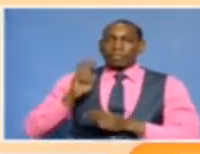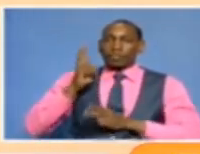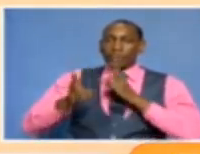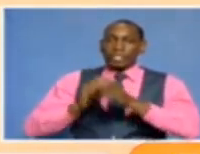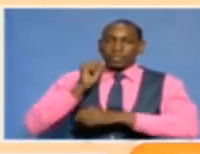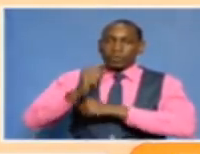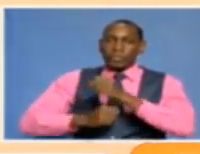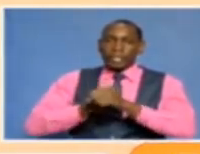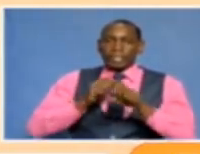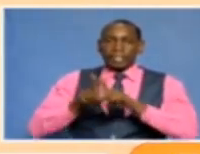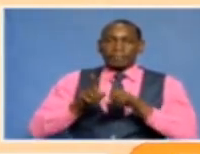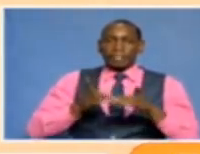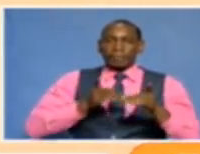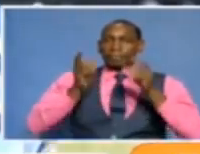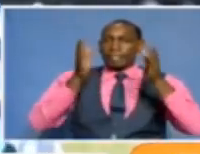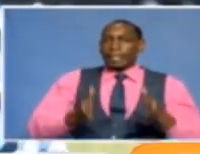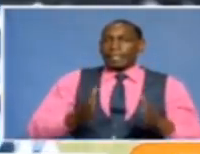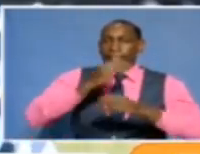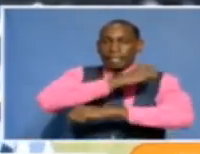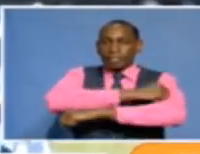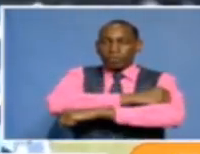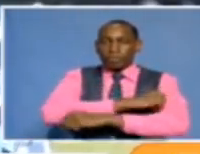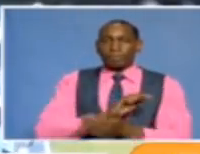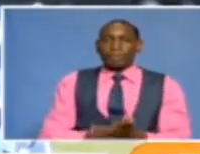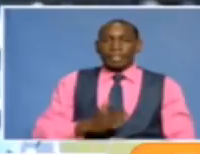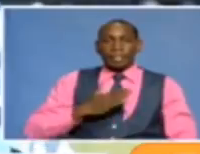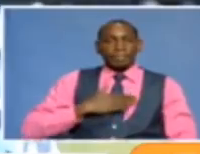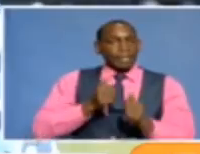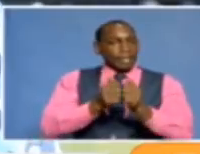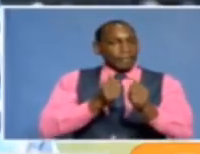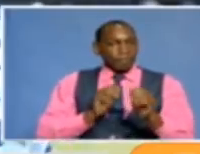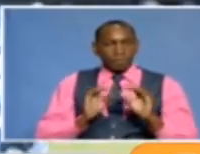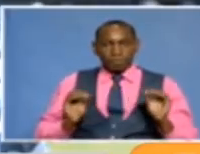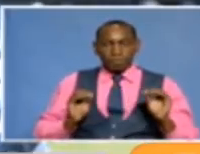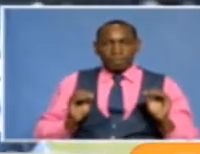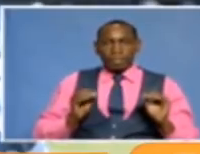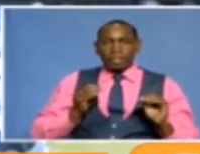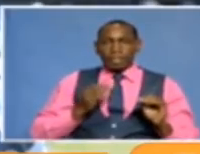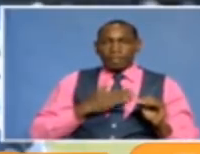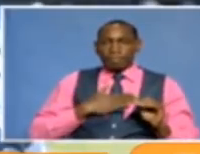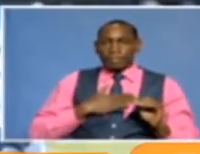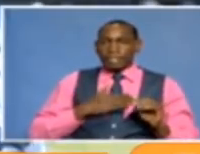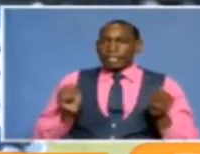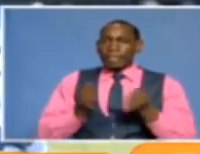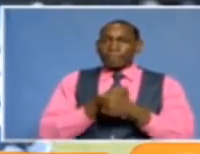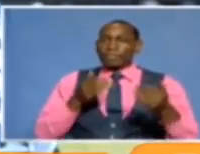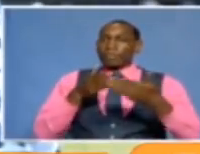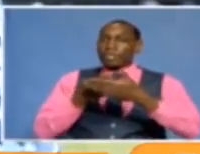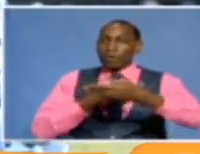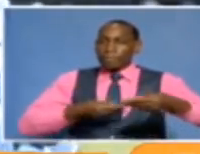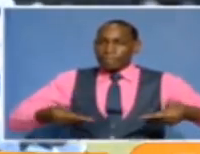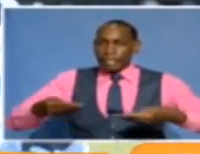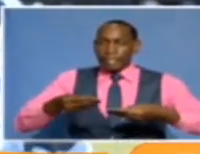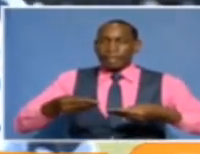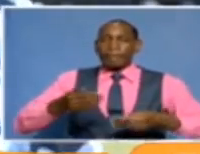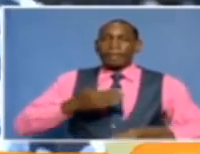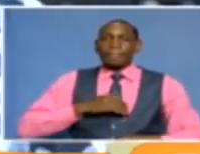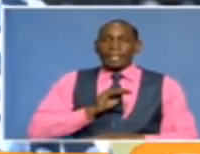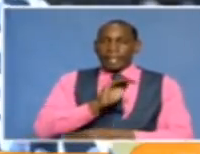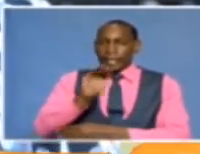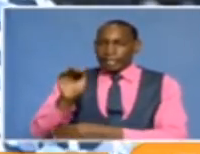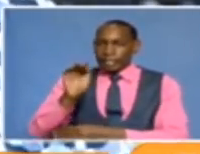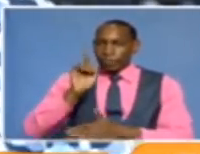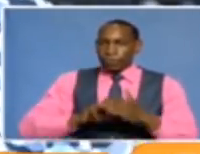and is also the director of the school. I mean, I'm not refusing. I'm a tenant. I cannot stop them from selling. So all I was asking for